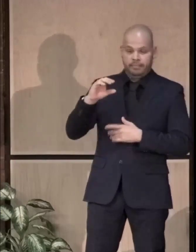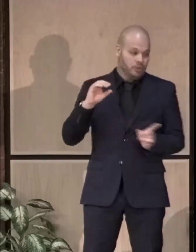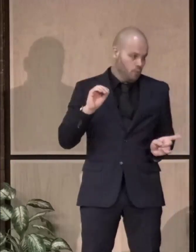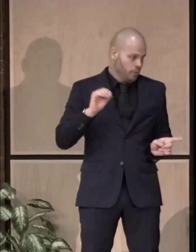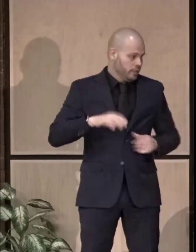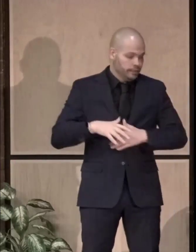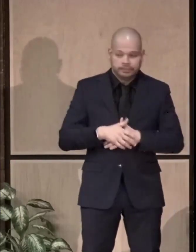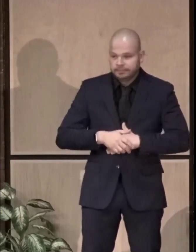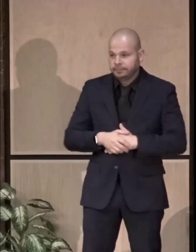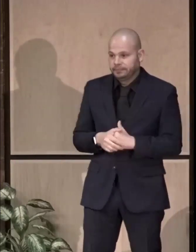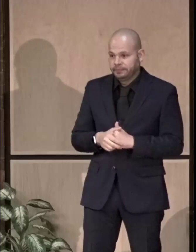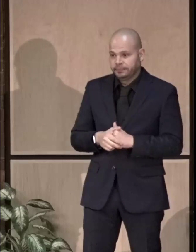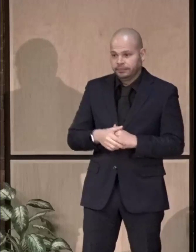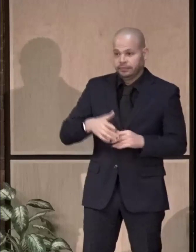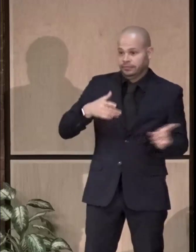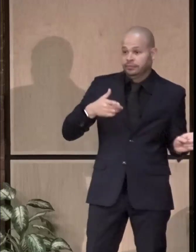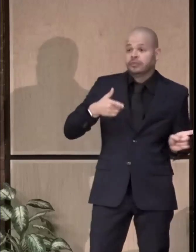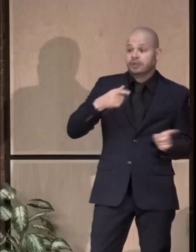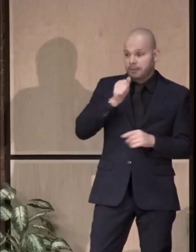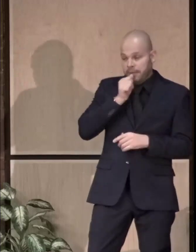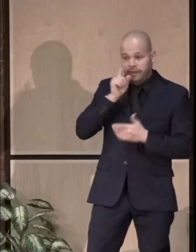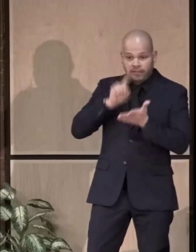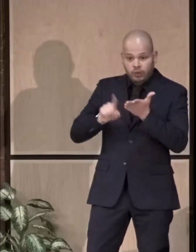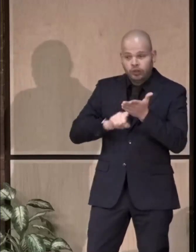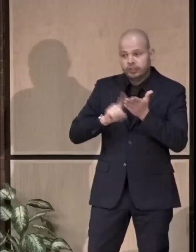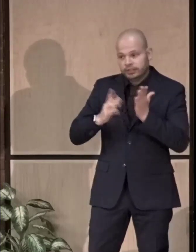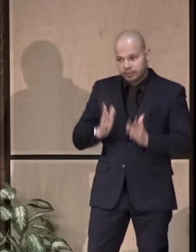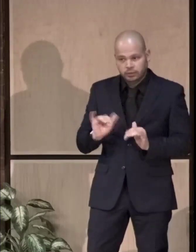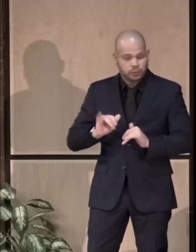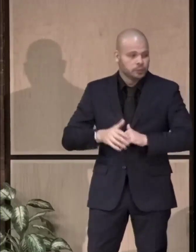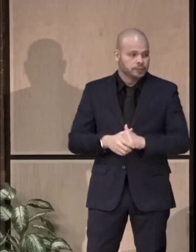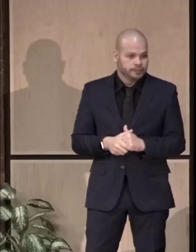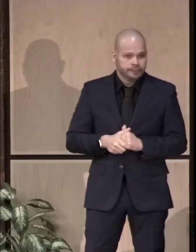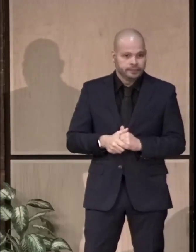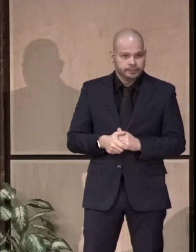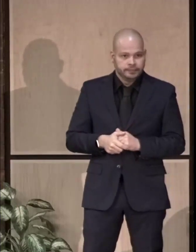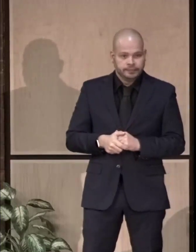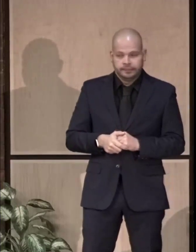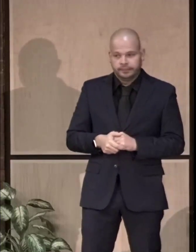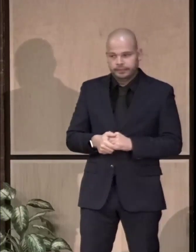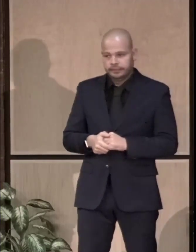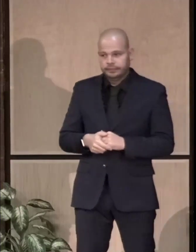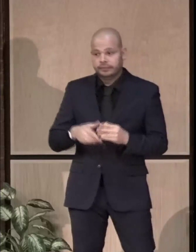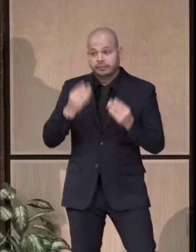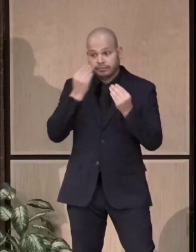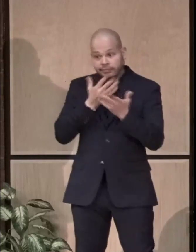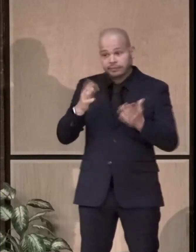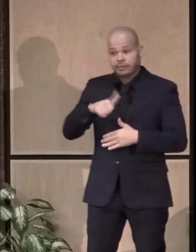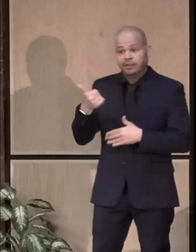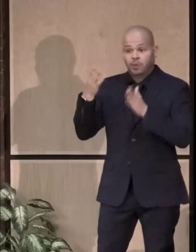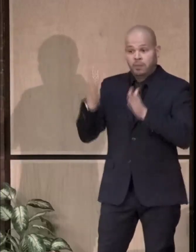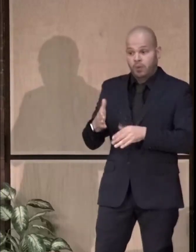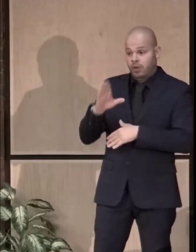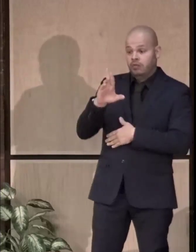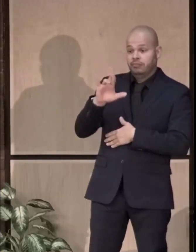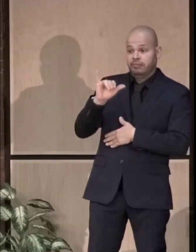and investigator to the commission. And we have one other investigator, Brian McMaster, who is